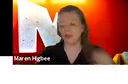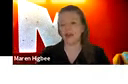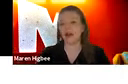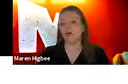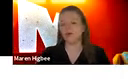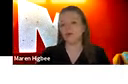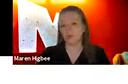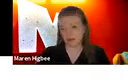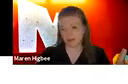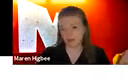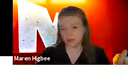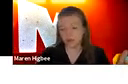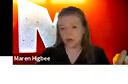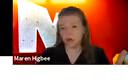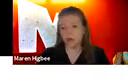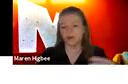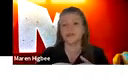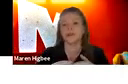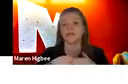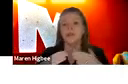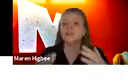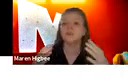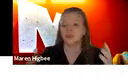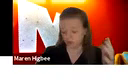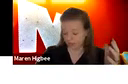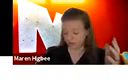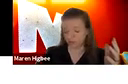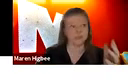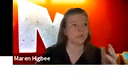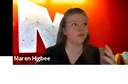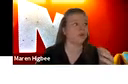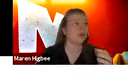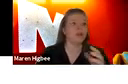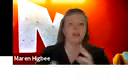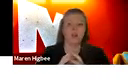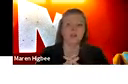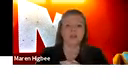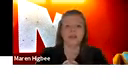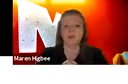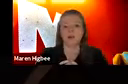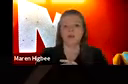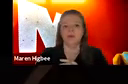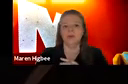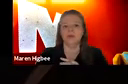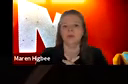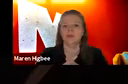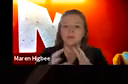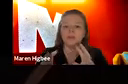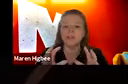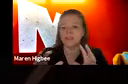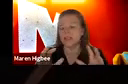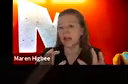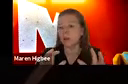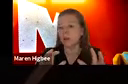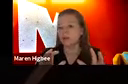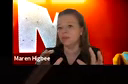scope of how live events go, there were some major, major challenges. So I want to talk about some